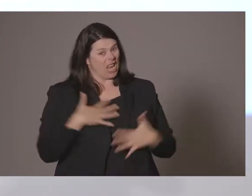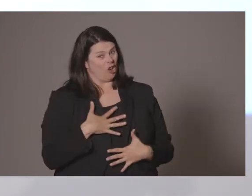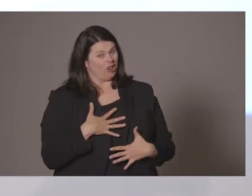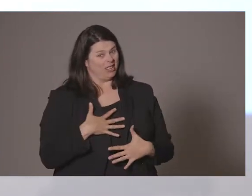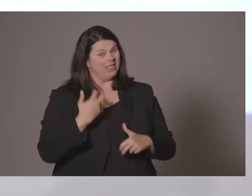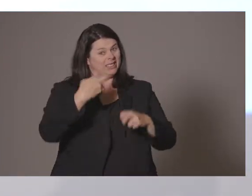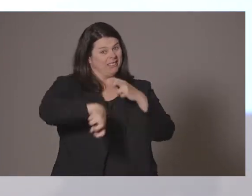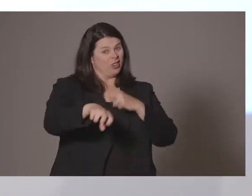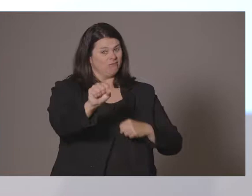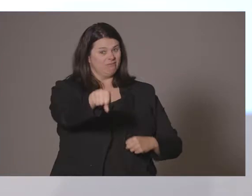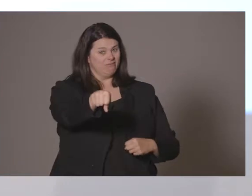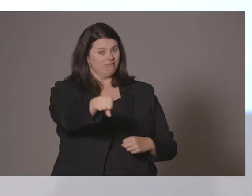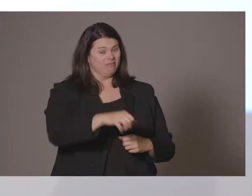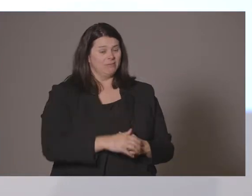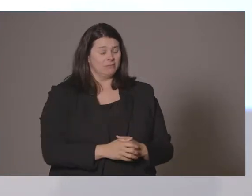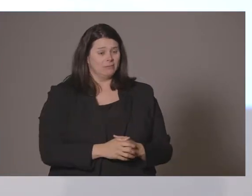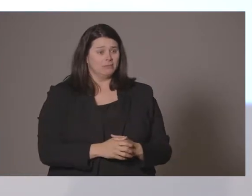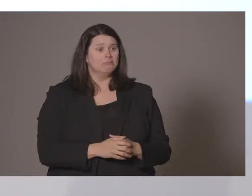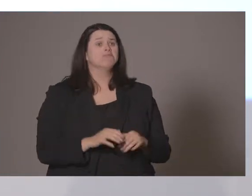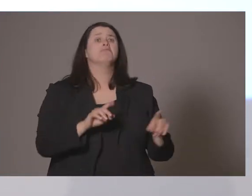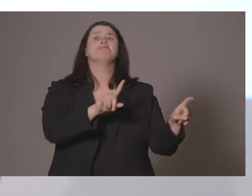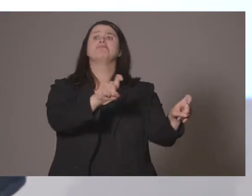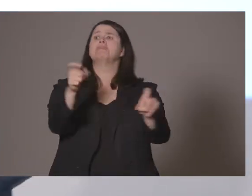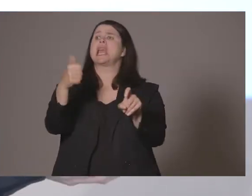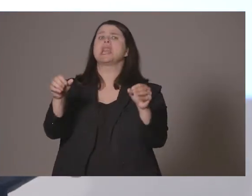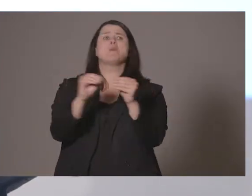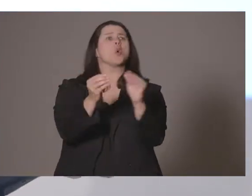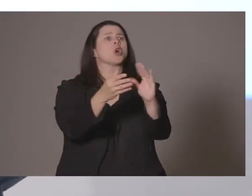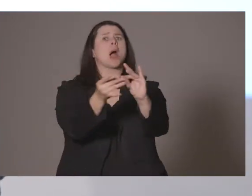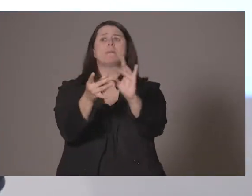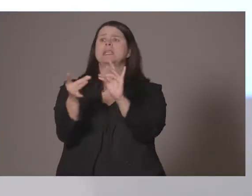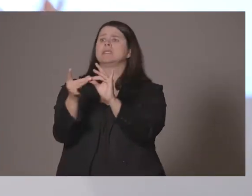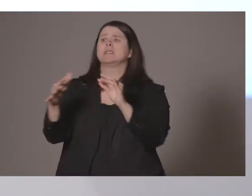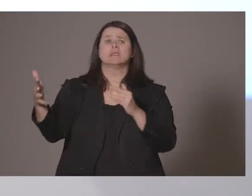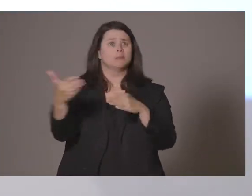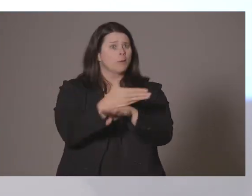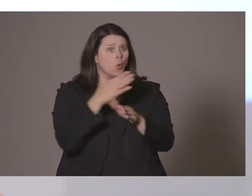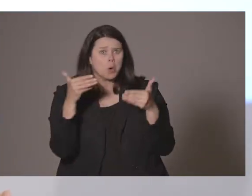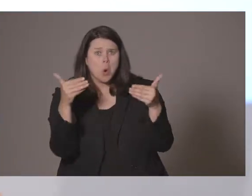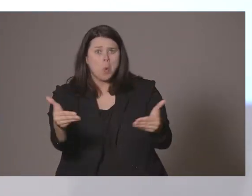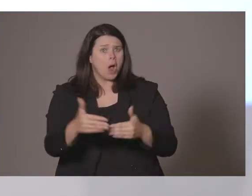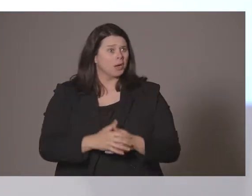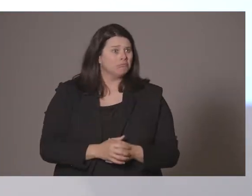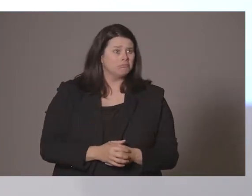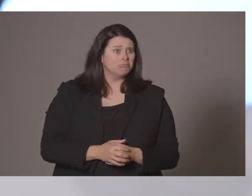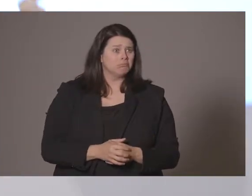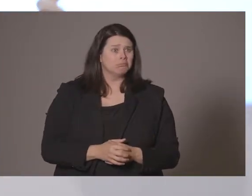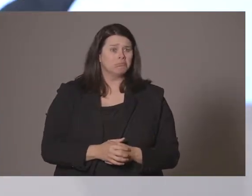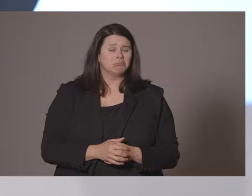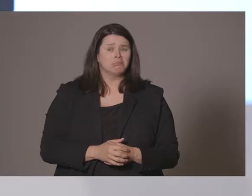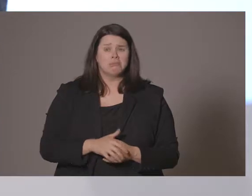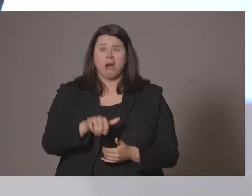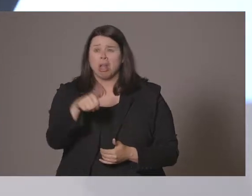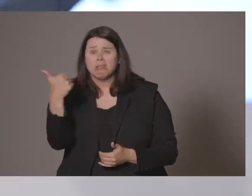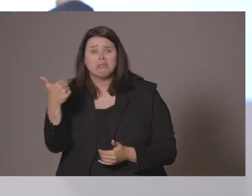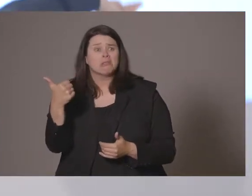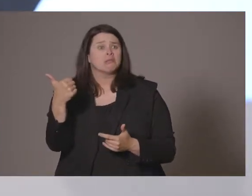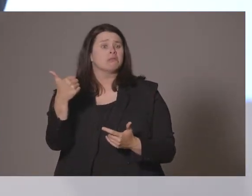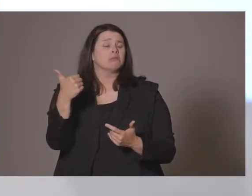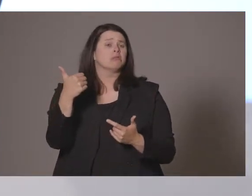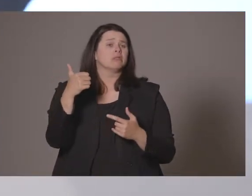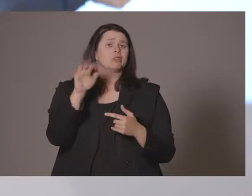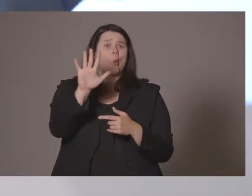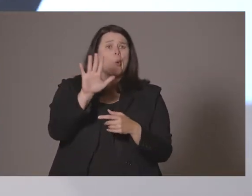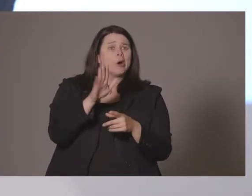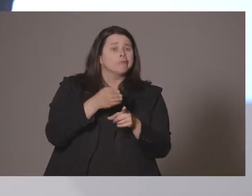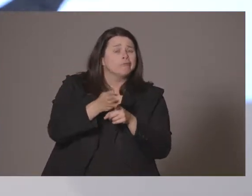Any other comments before we move on? Any other practices or group agreements that you all use in your